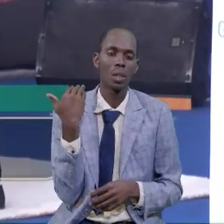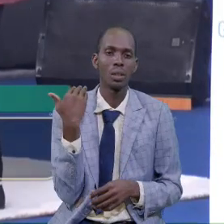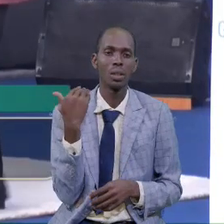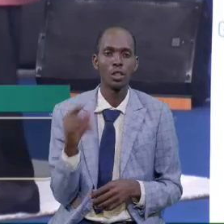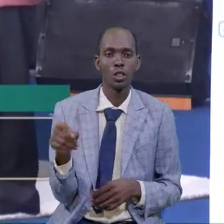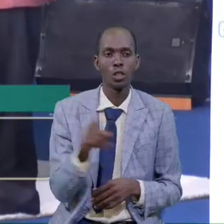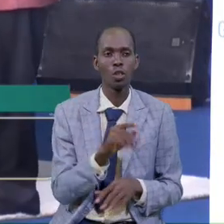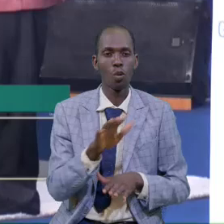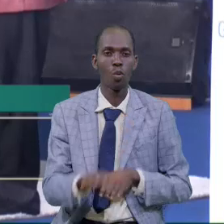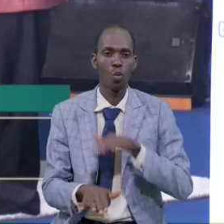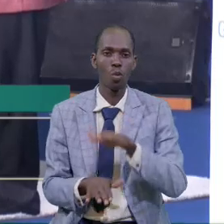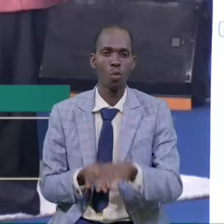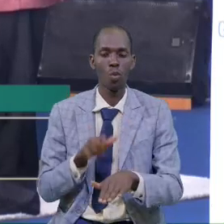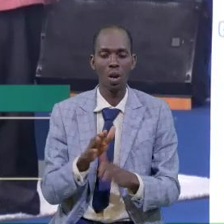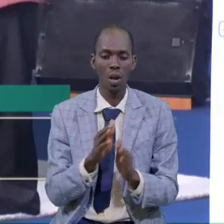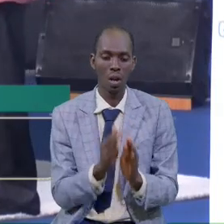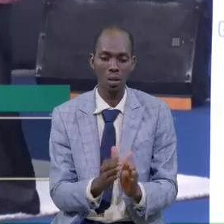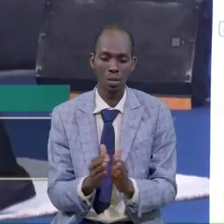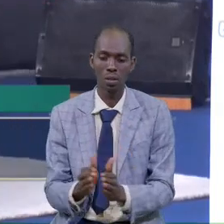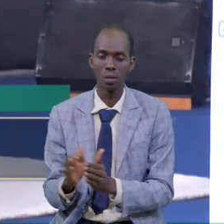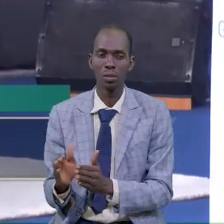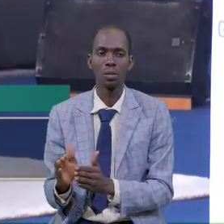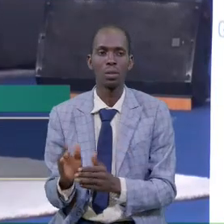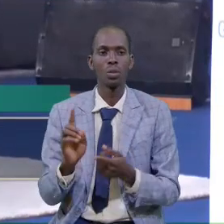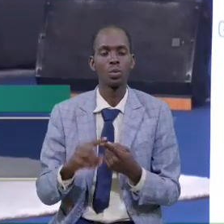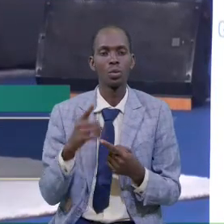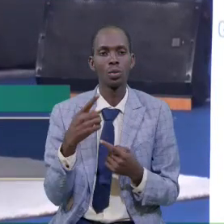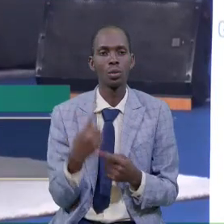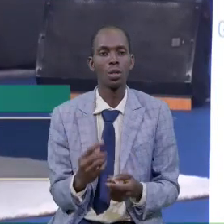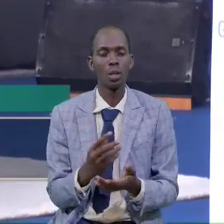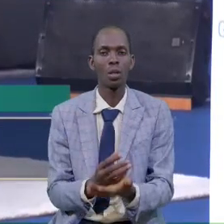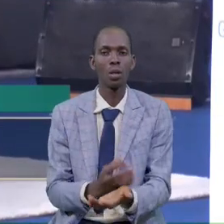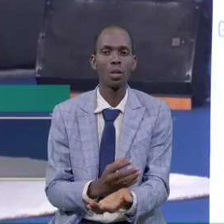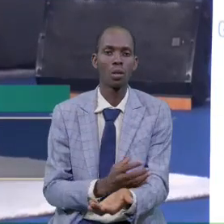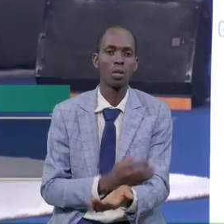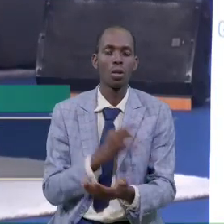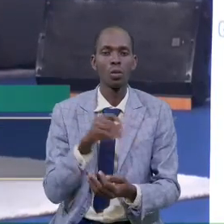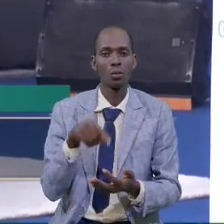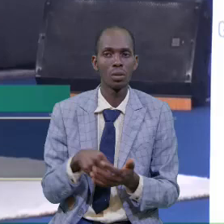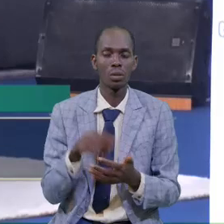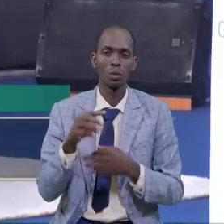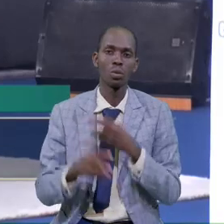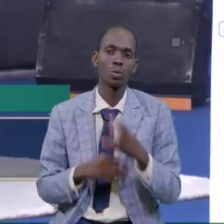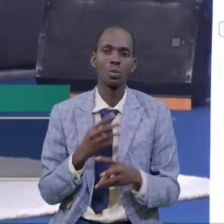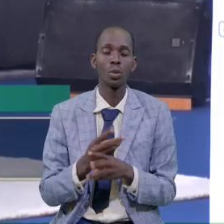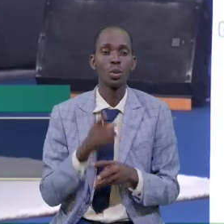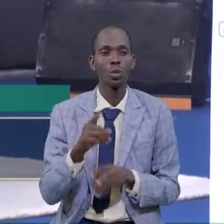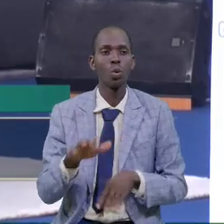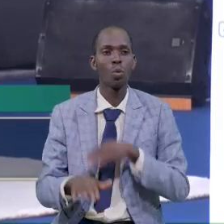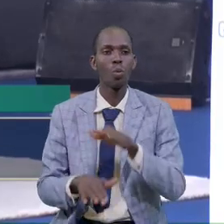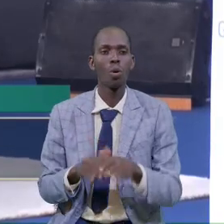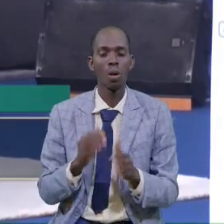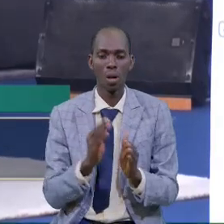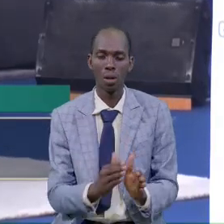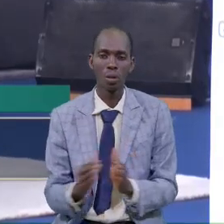walked according to the course of this world. You walked according to